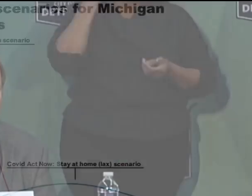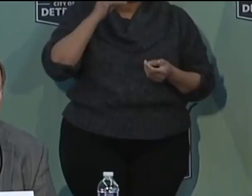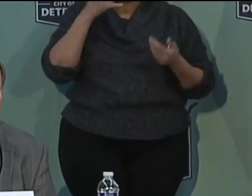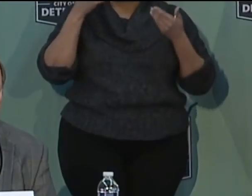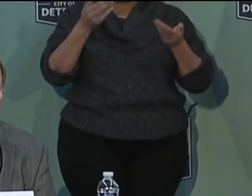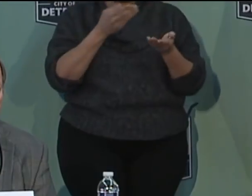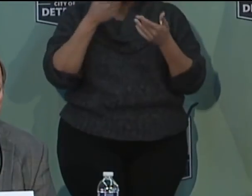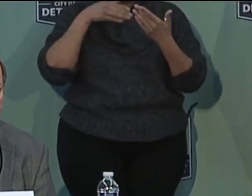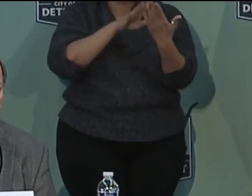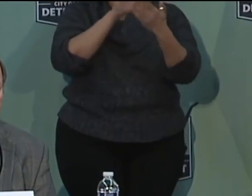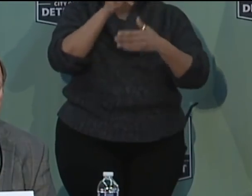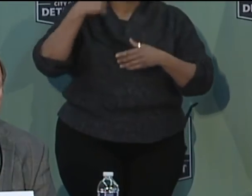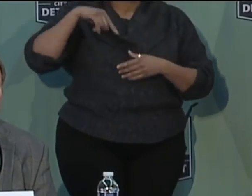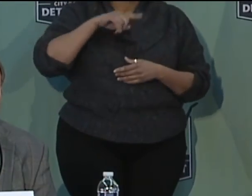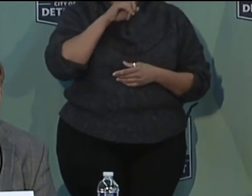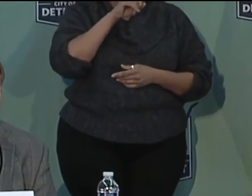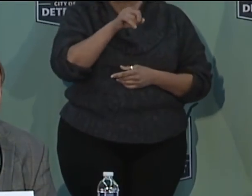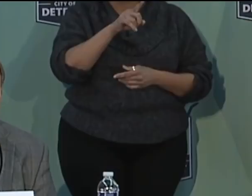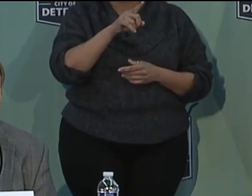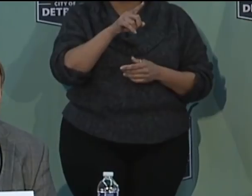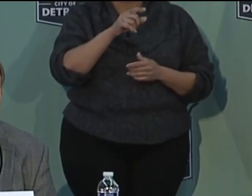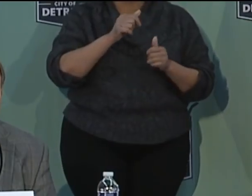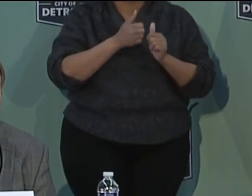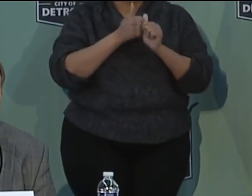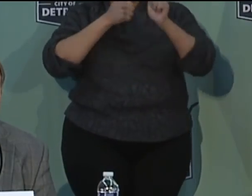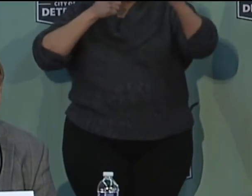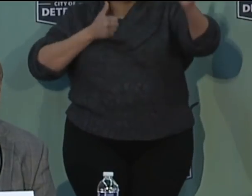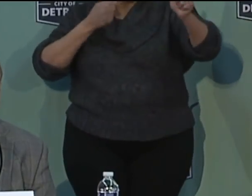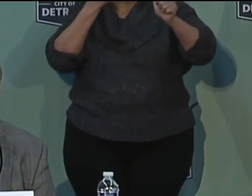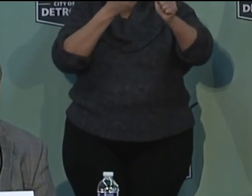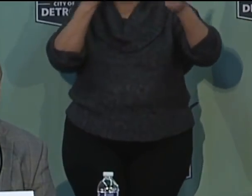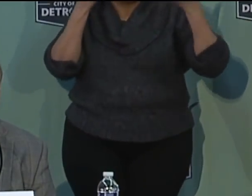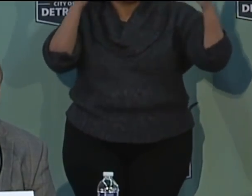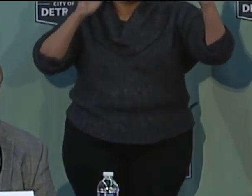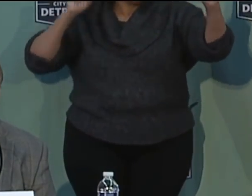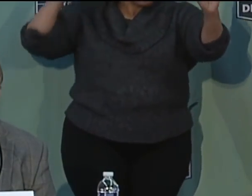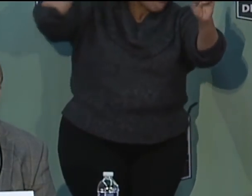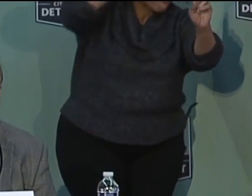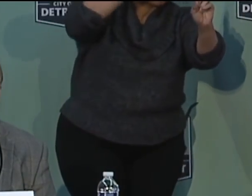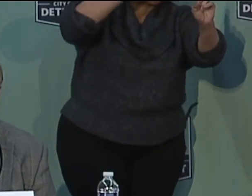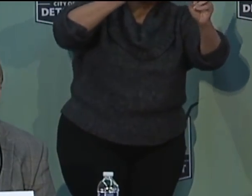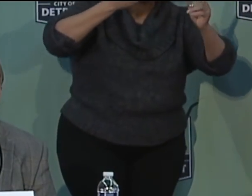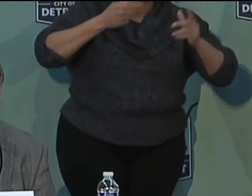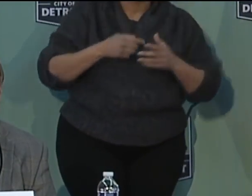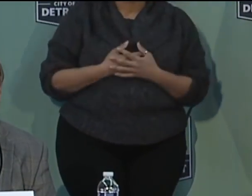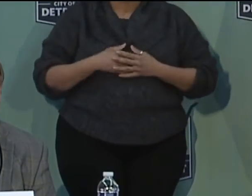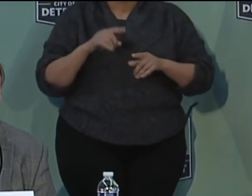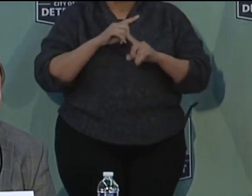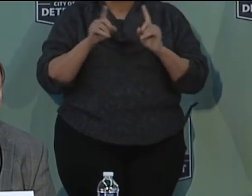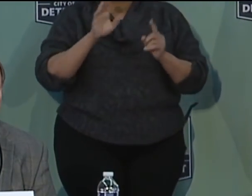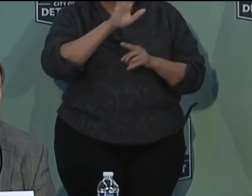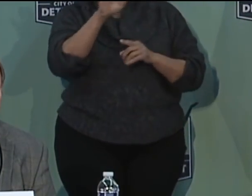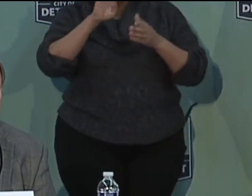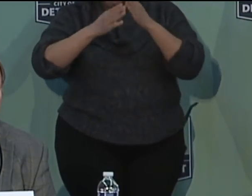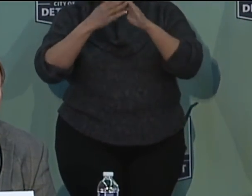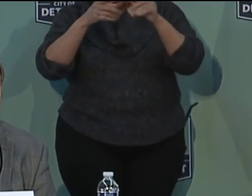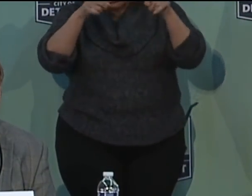risk. We're a long way from this being over, but the efforts that the community is